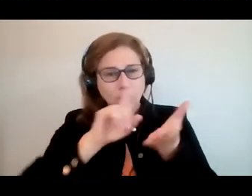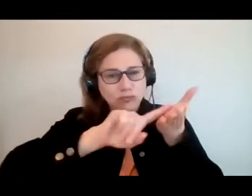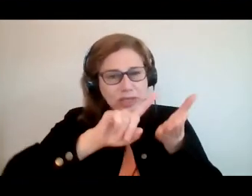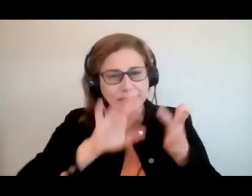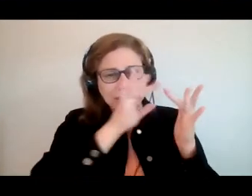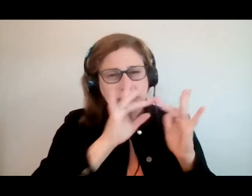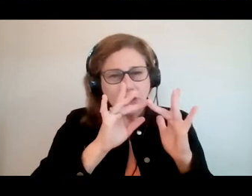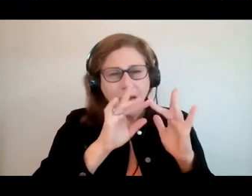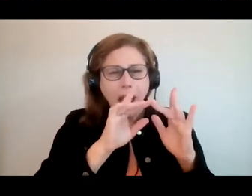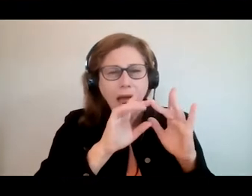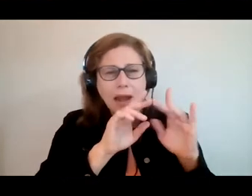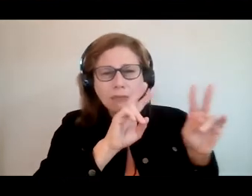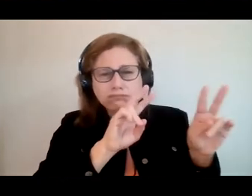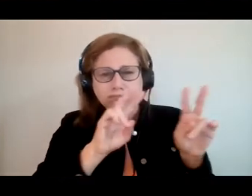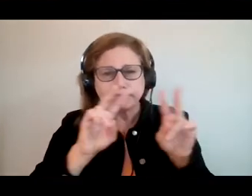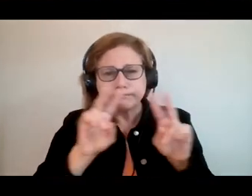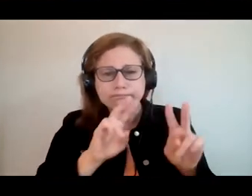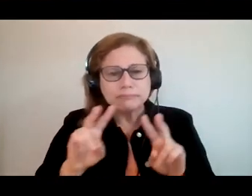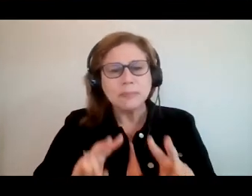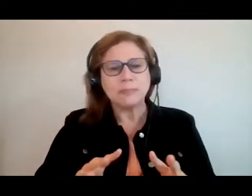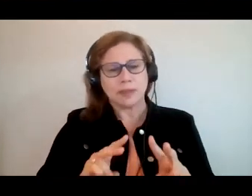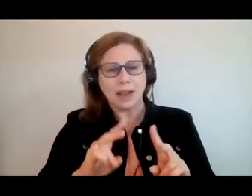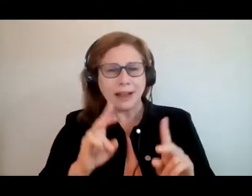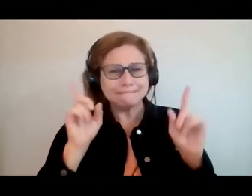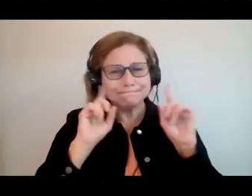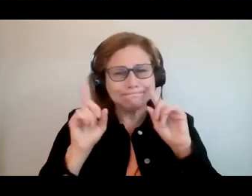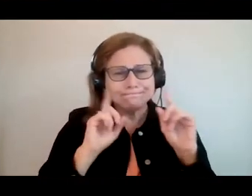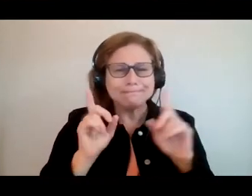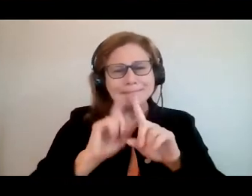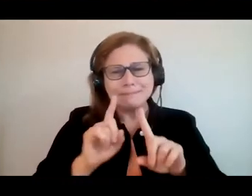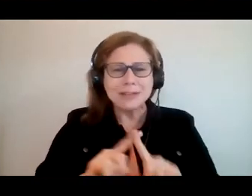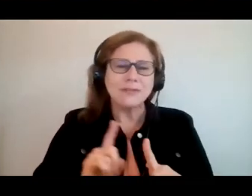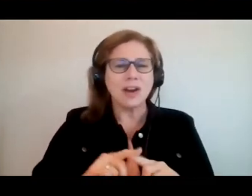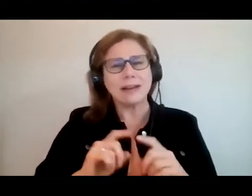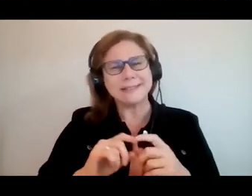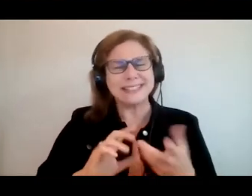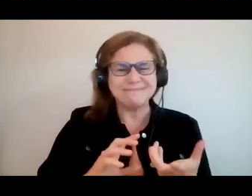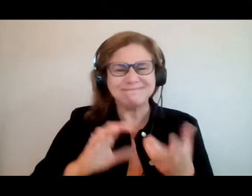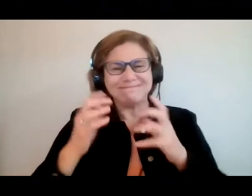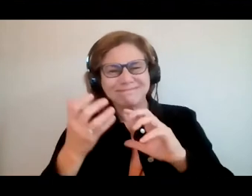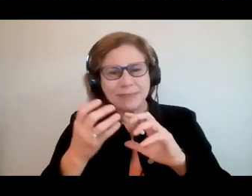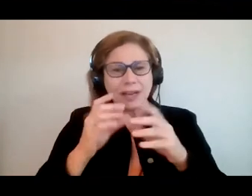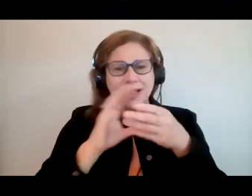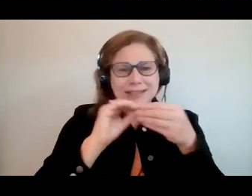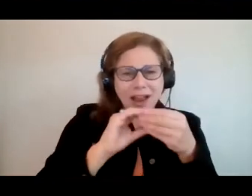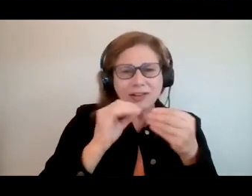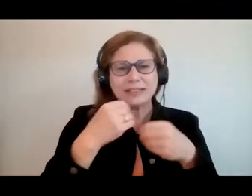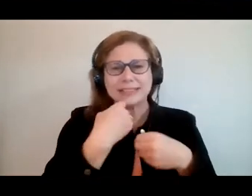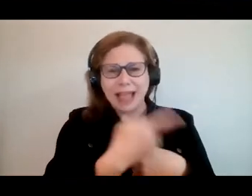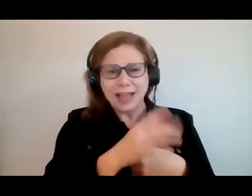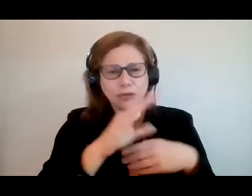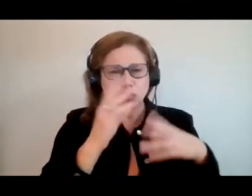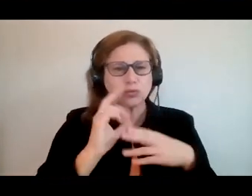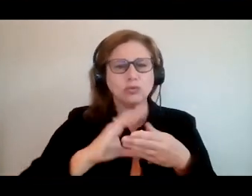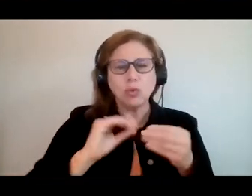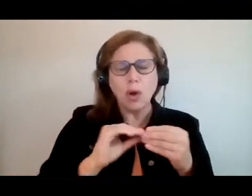then finding these sort of problematic tellings and narratives of his story, it became clear that there was something much more